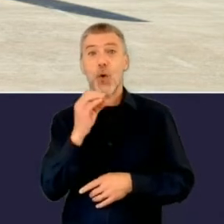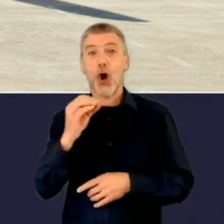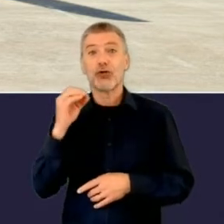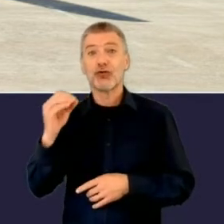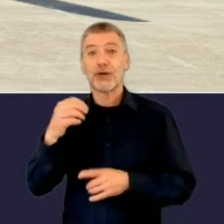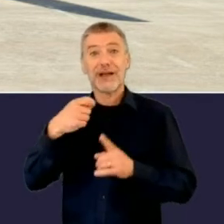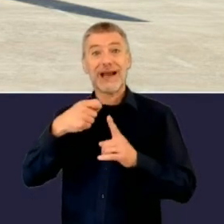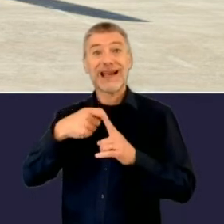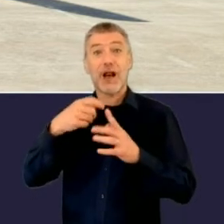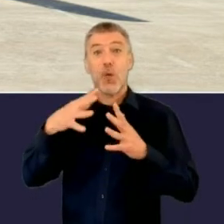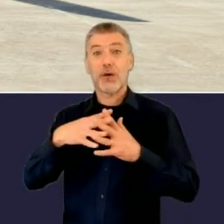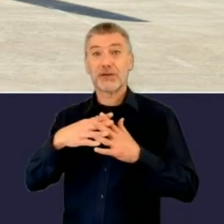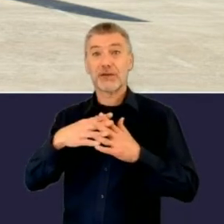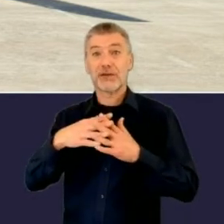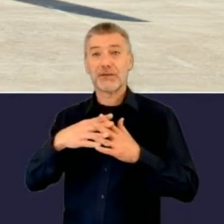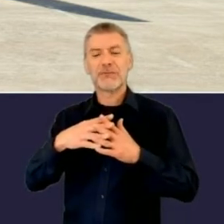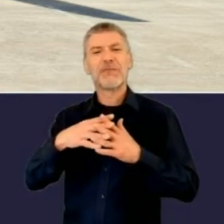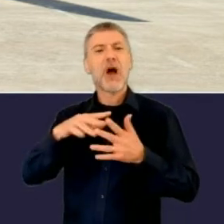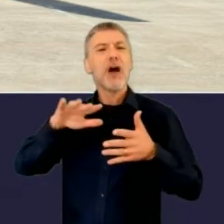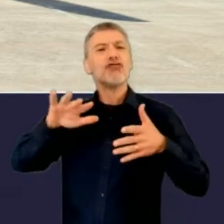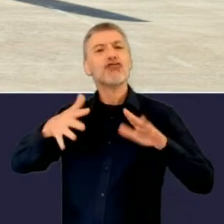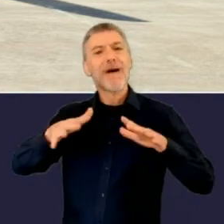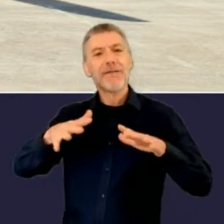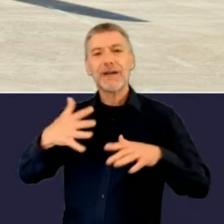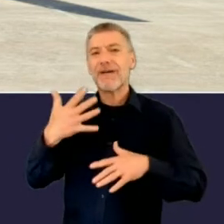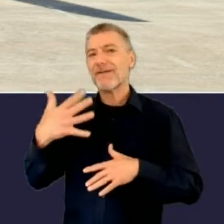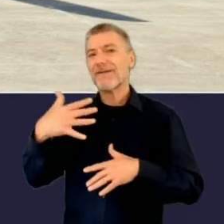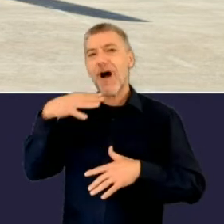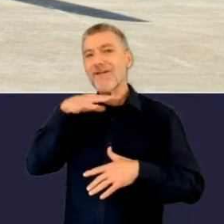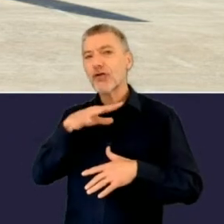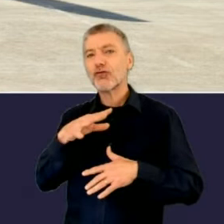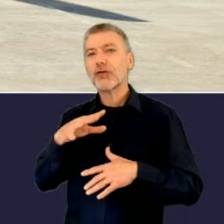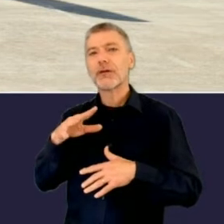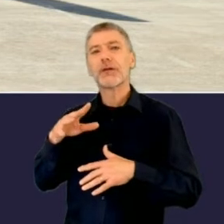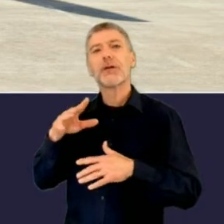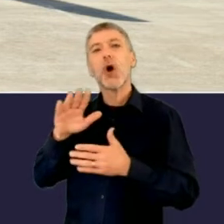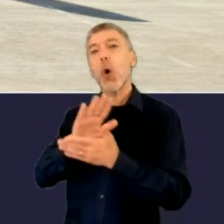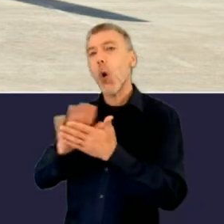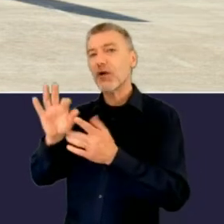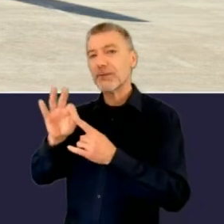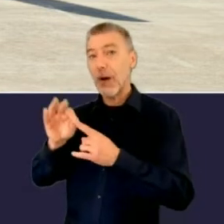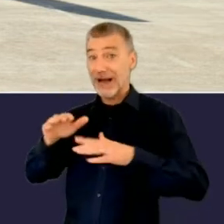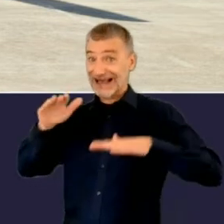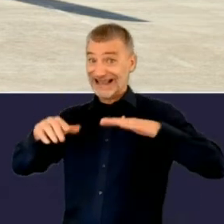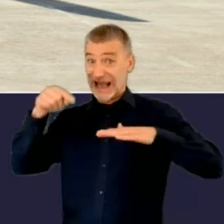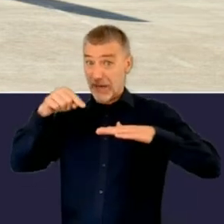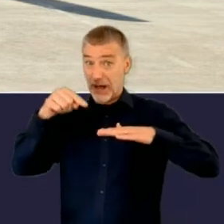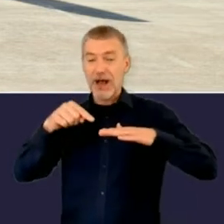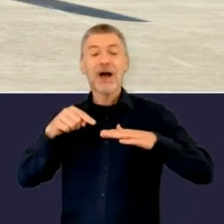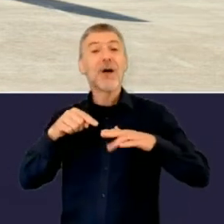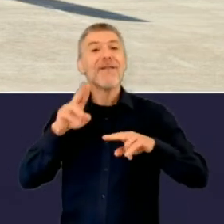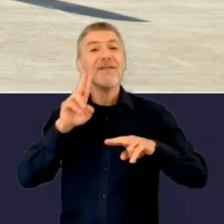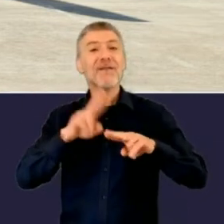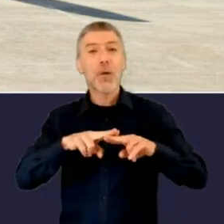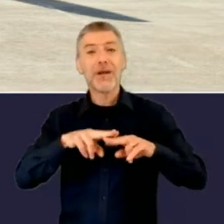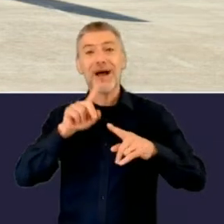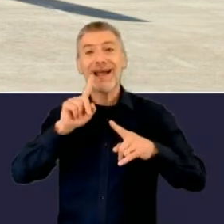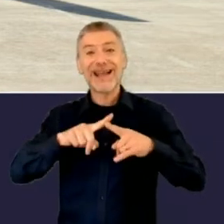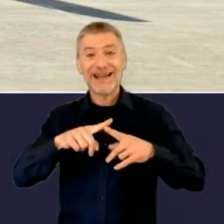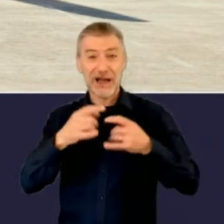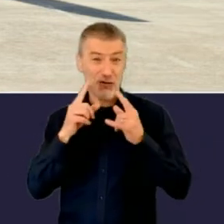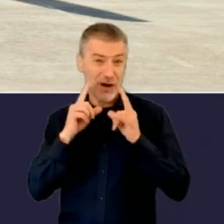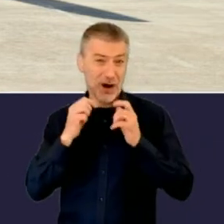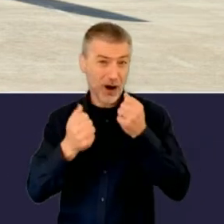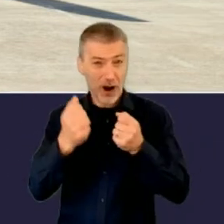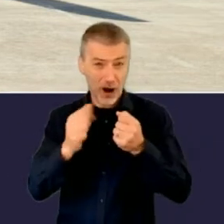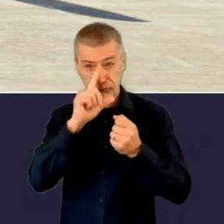horsepower, which is just a little bit less than a Formula E car. But of course, don't forget, we're going to go flying in this aircraft. We've got to go take off, and we've got to